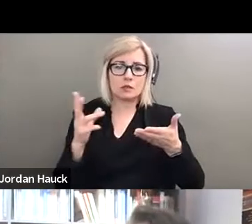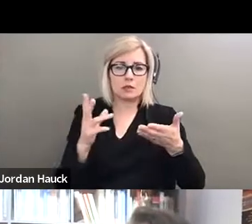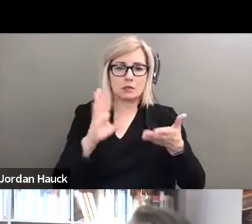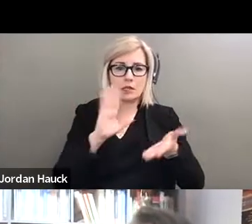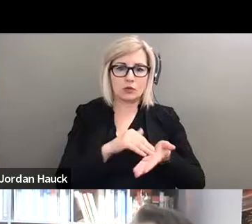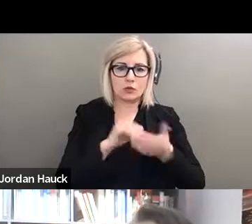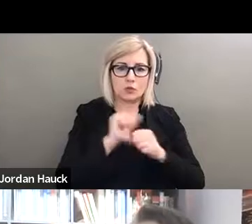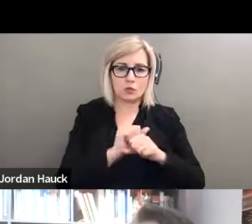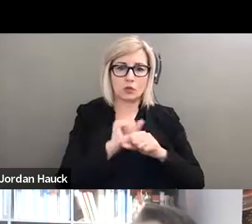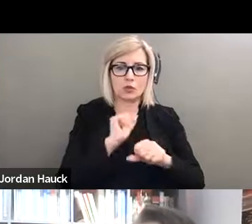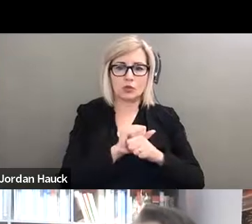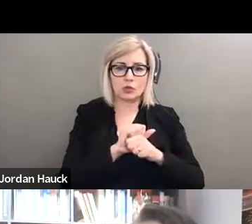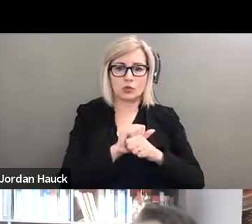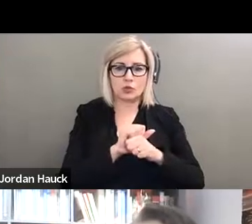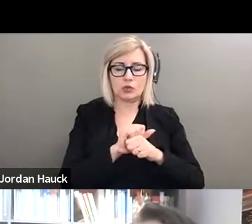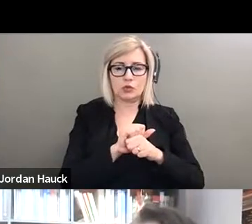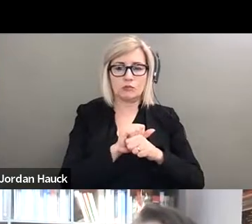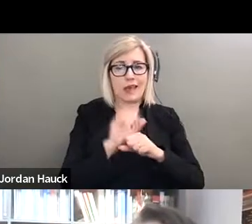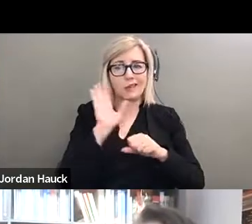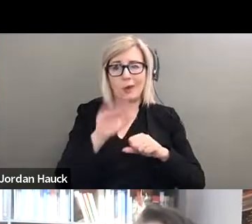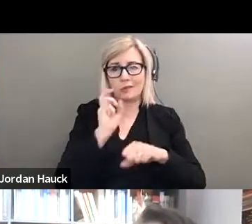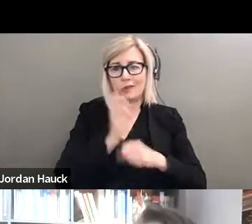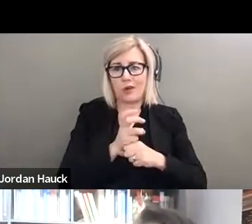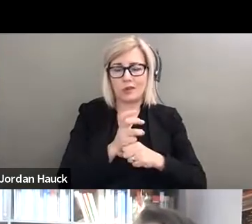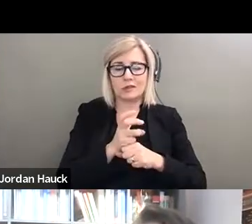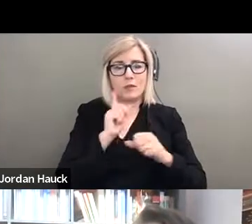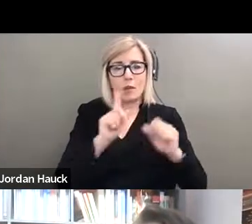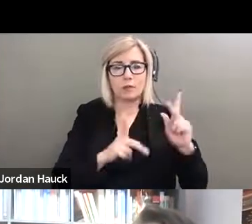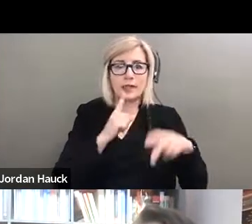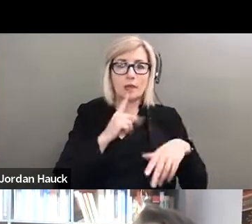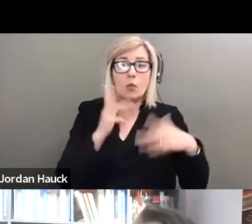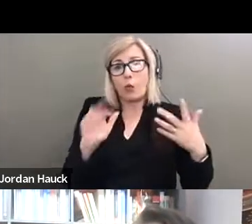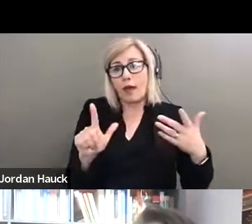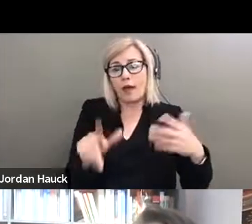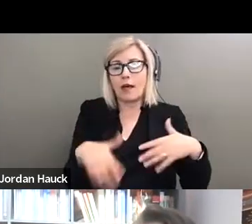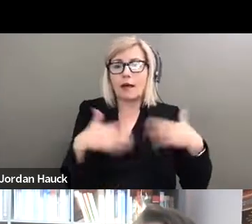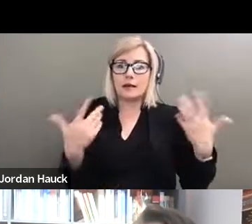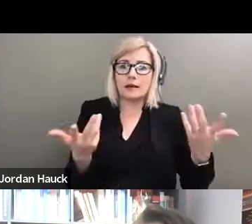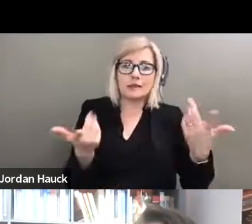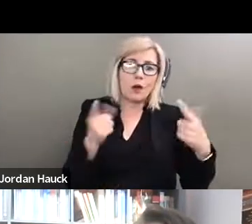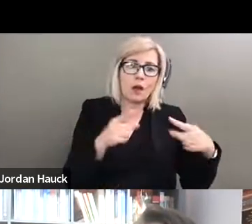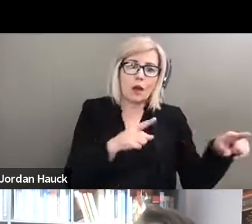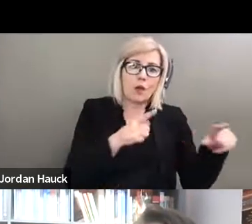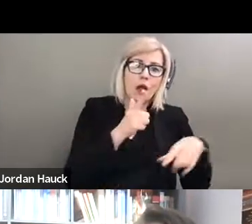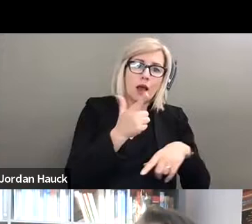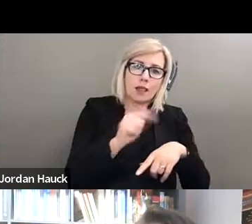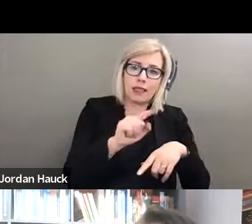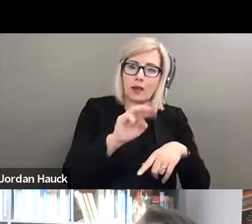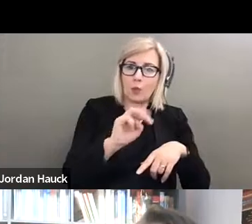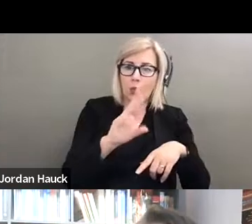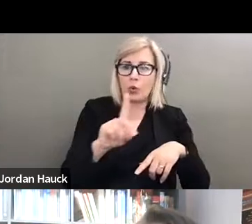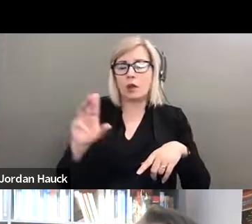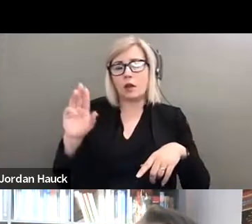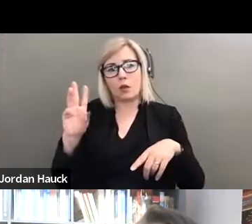it's very hard for people to say, well, this is going on at Glenwood or this is going on at Woodward. I don't want to work